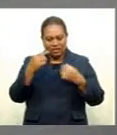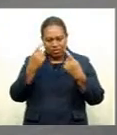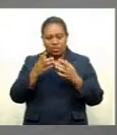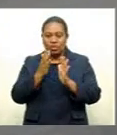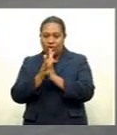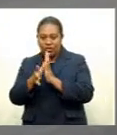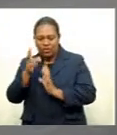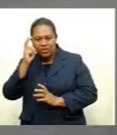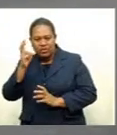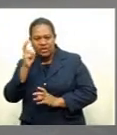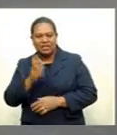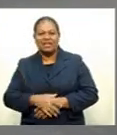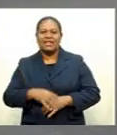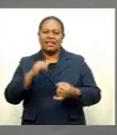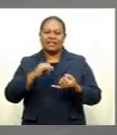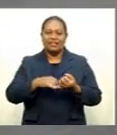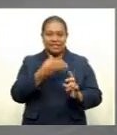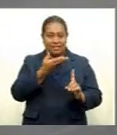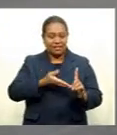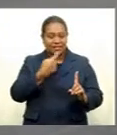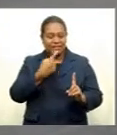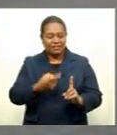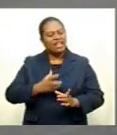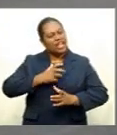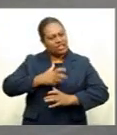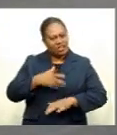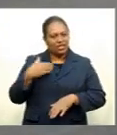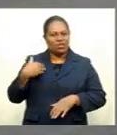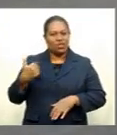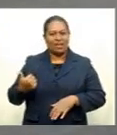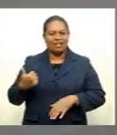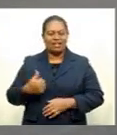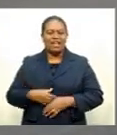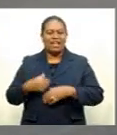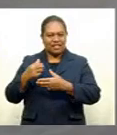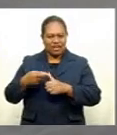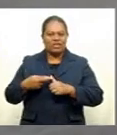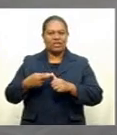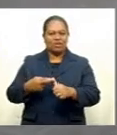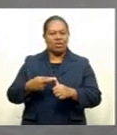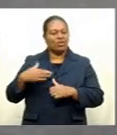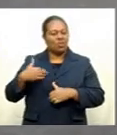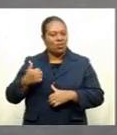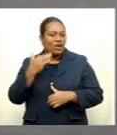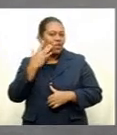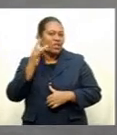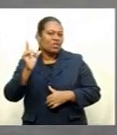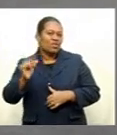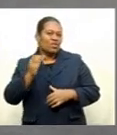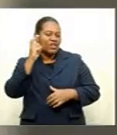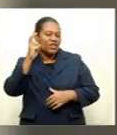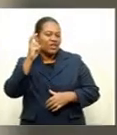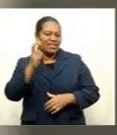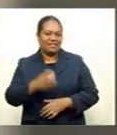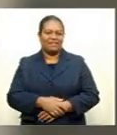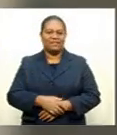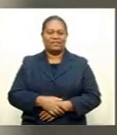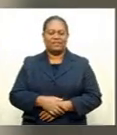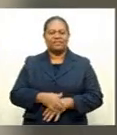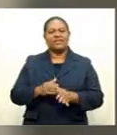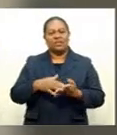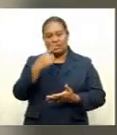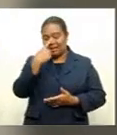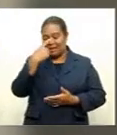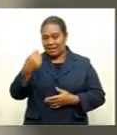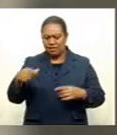training. Senyasi says they adjusted well to the weather and responded well during training while in quarantine. She adds they're fortunate to be